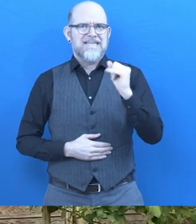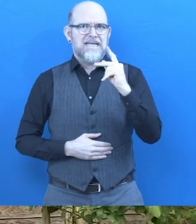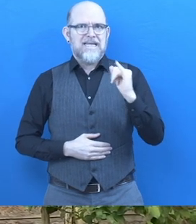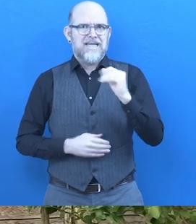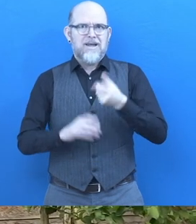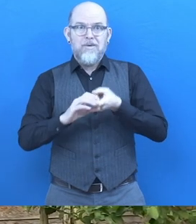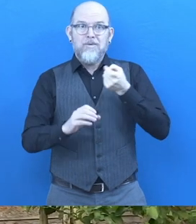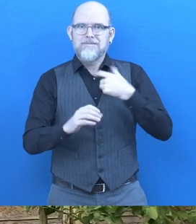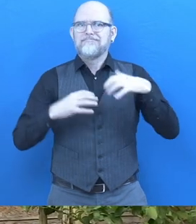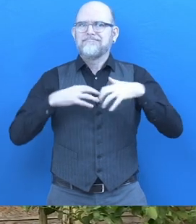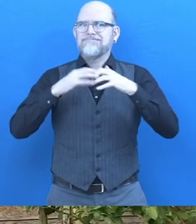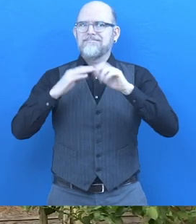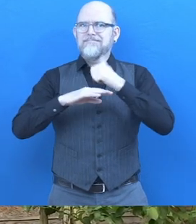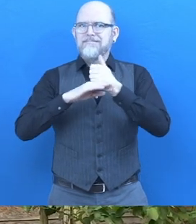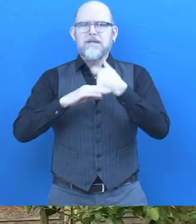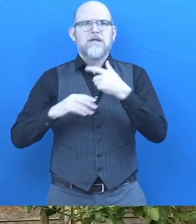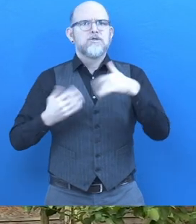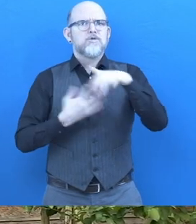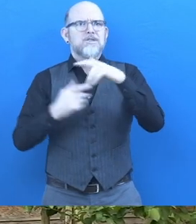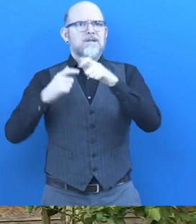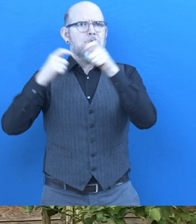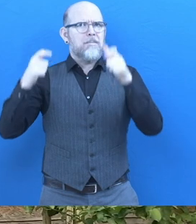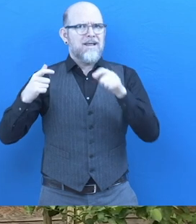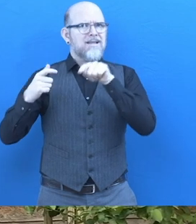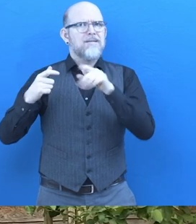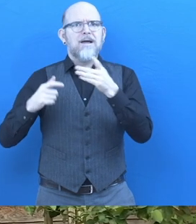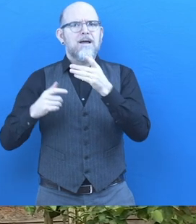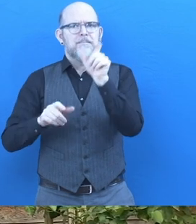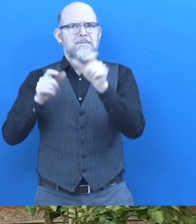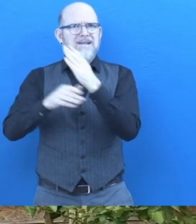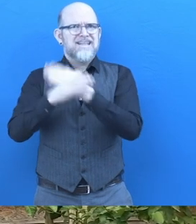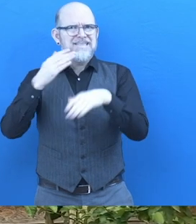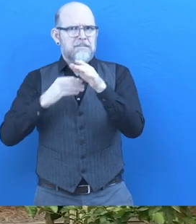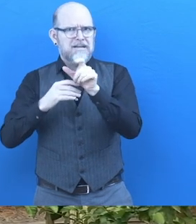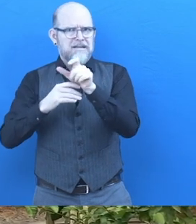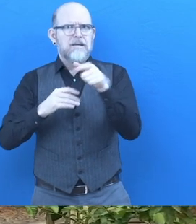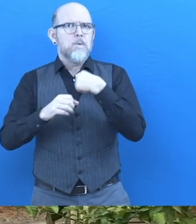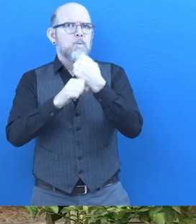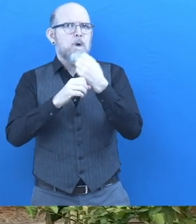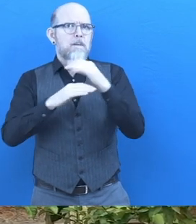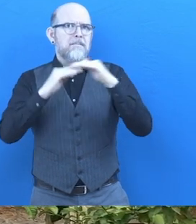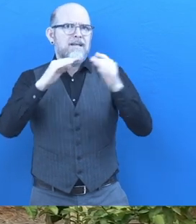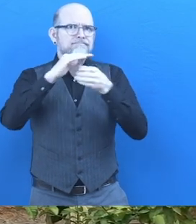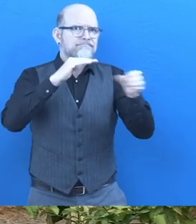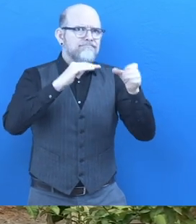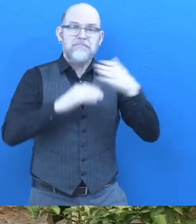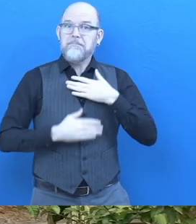enterprise that helps connect persons with disabilities to job opportunities. The essentials of our innovation